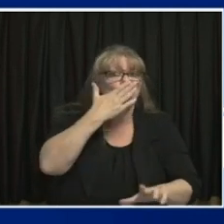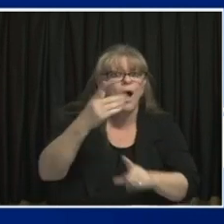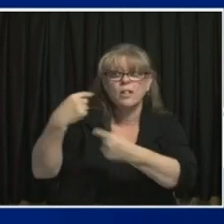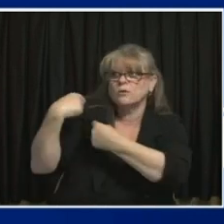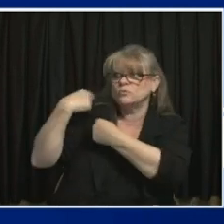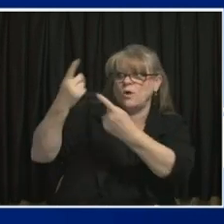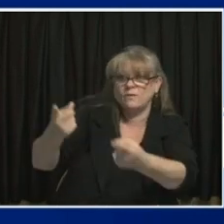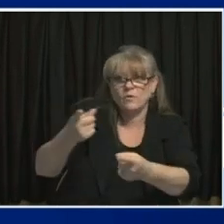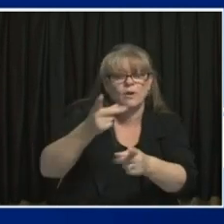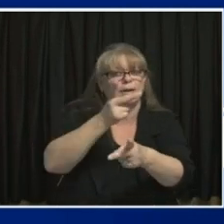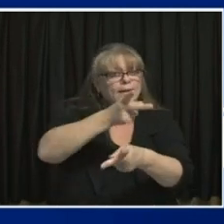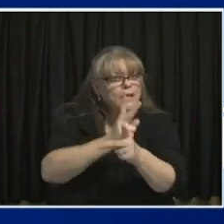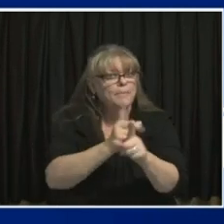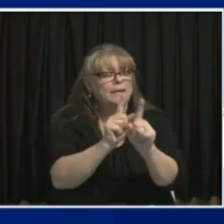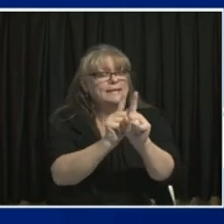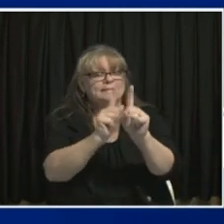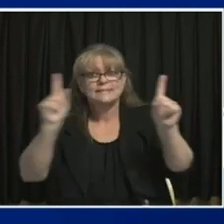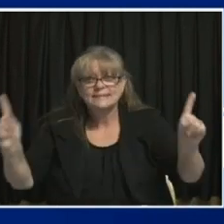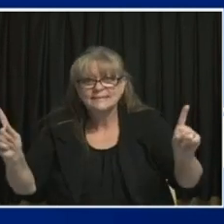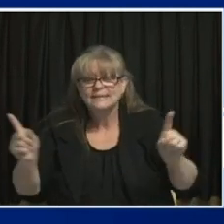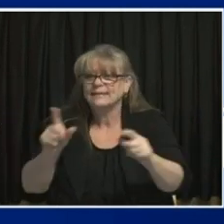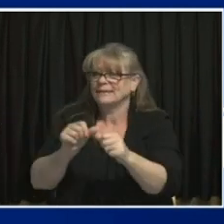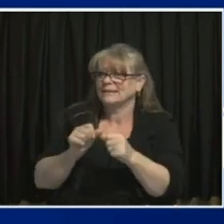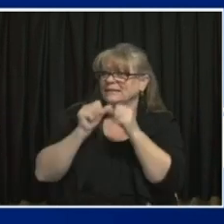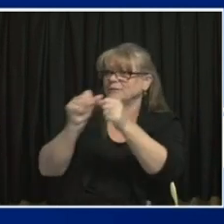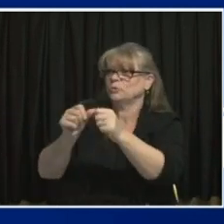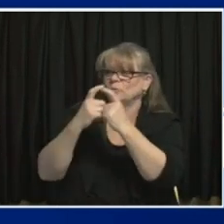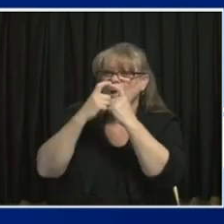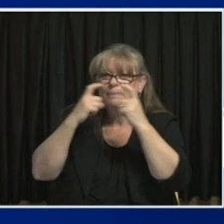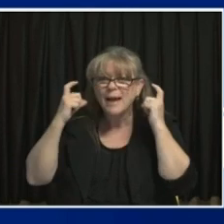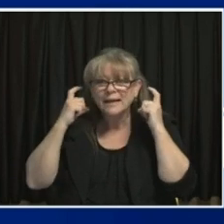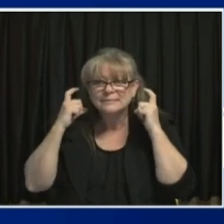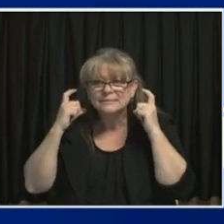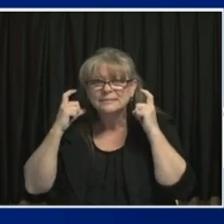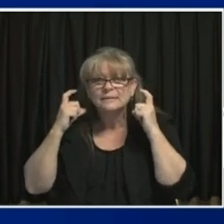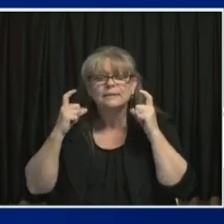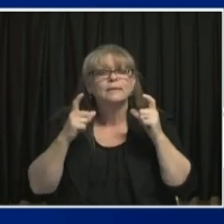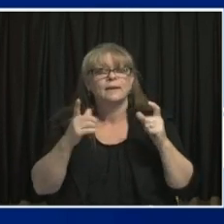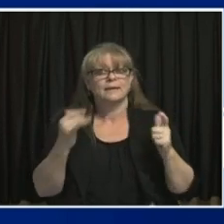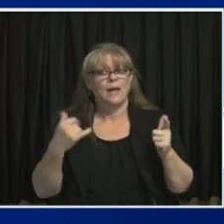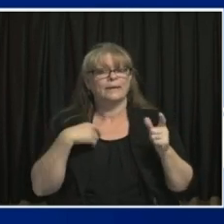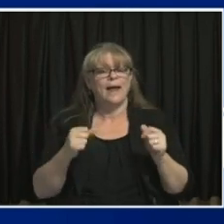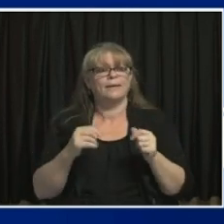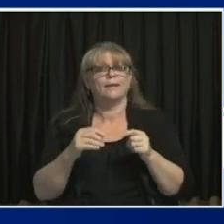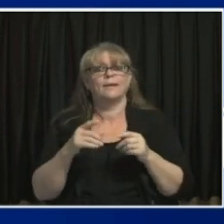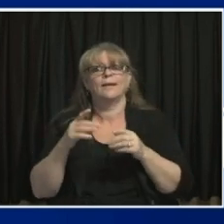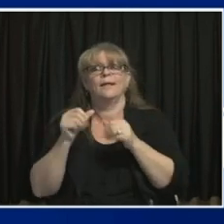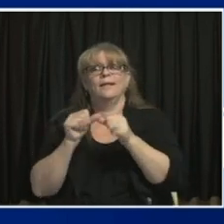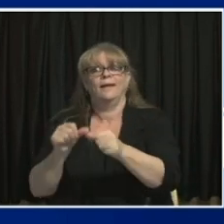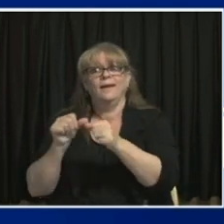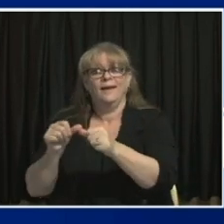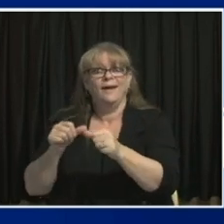moving forward to look a lot more normal-like. And on the flip side, if folks aren't taking just precautions, it will show up in the